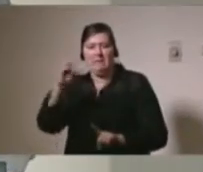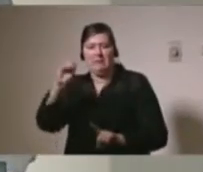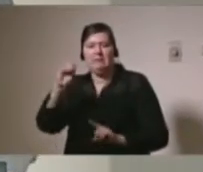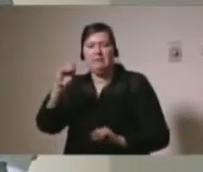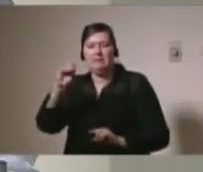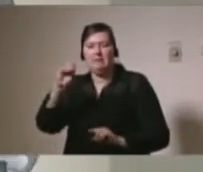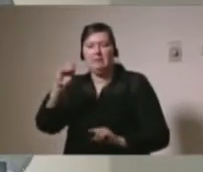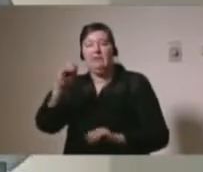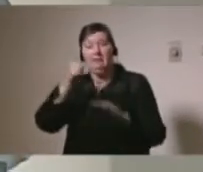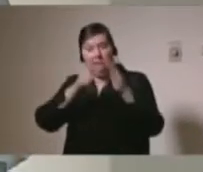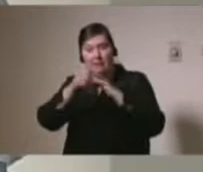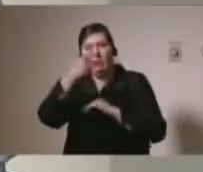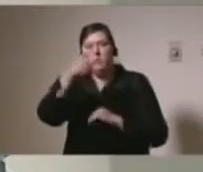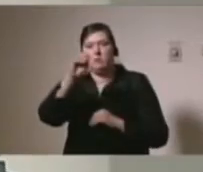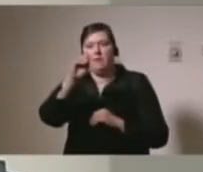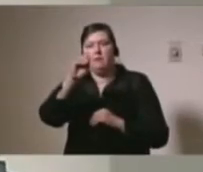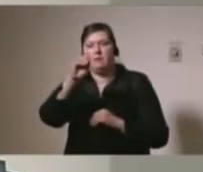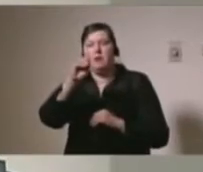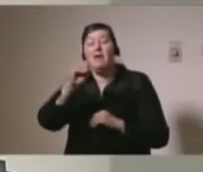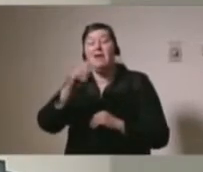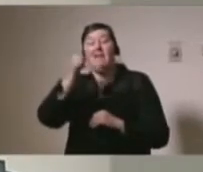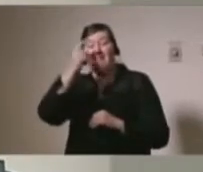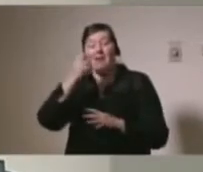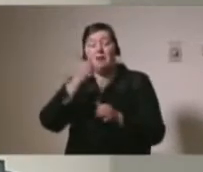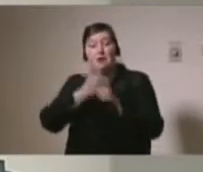companies specialized in different fields.